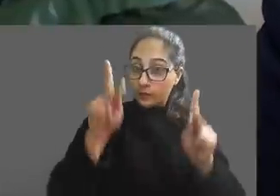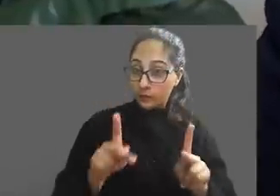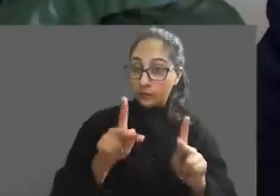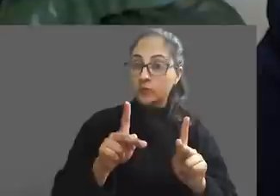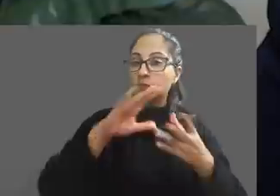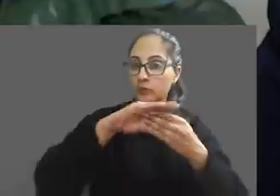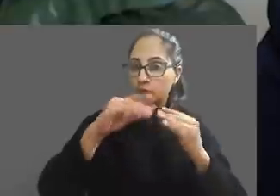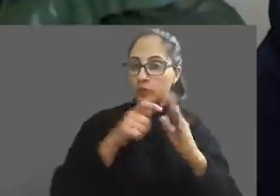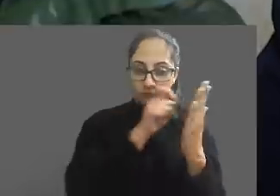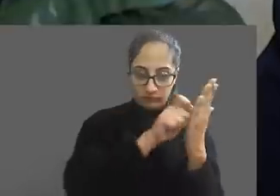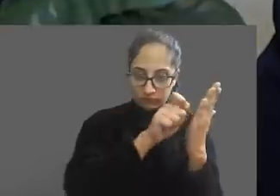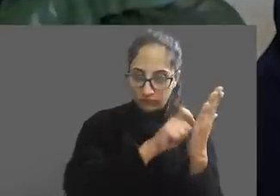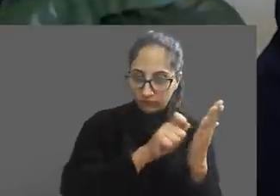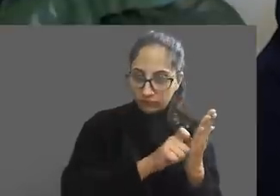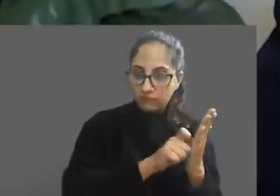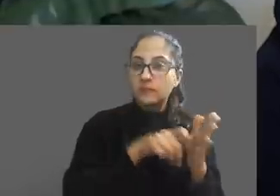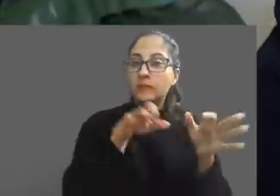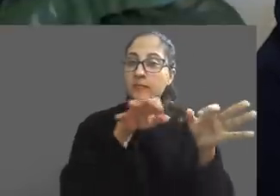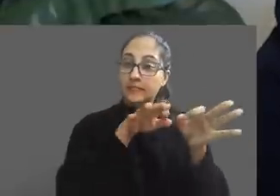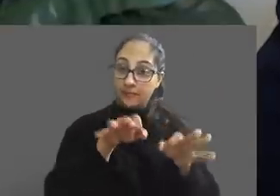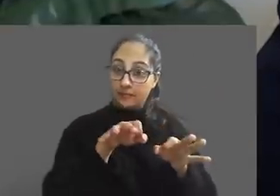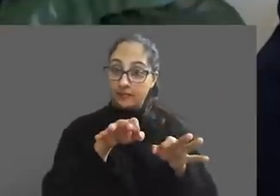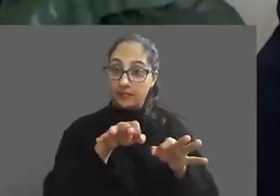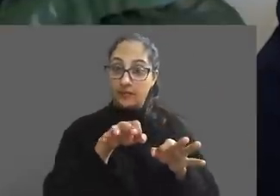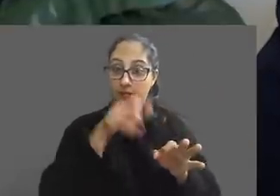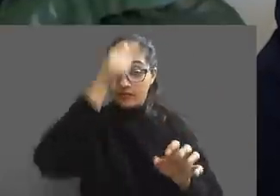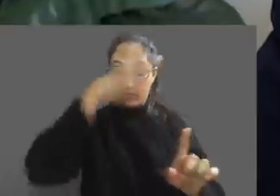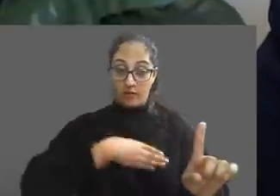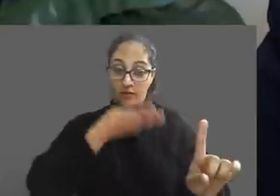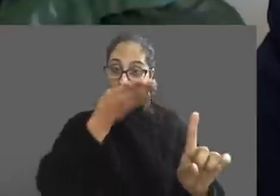the Saljuks and owned the fortress of Girdku.